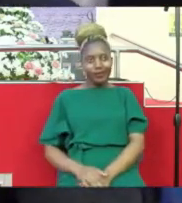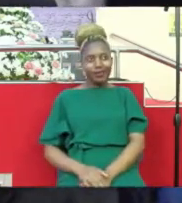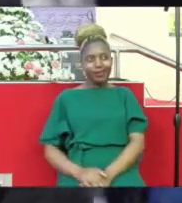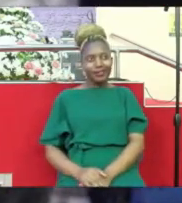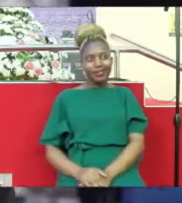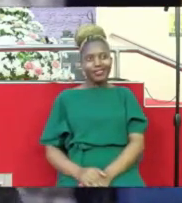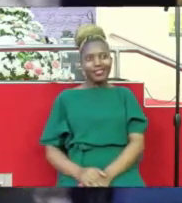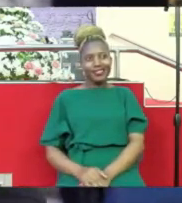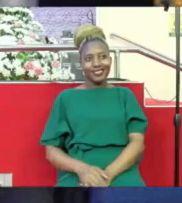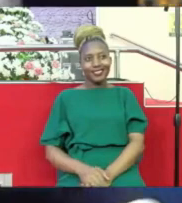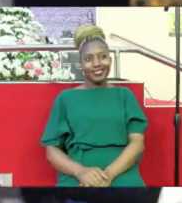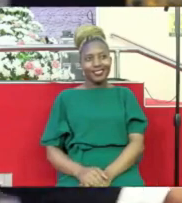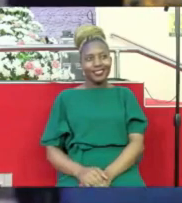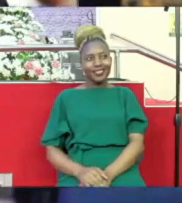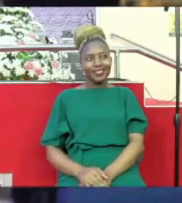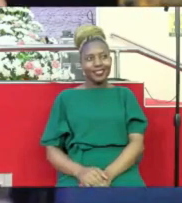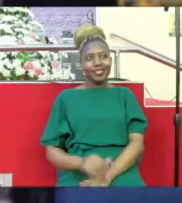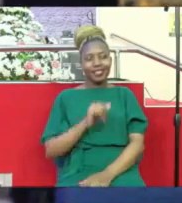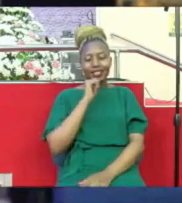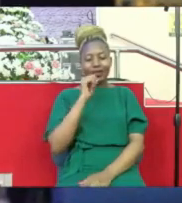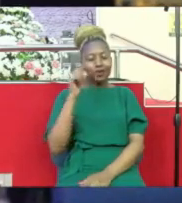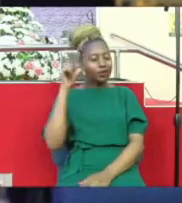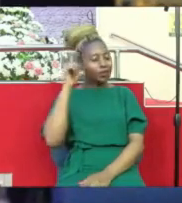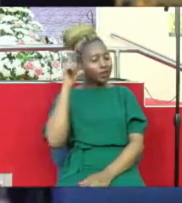Yeah. He doesn't listen to me at all.